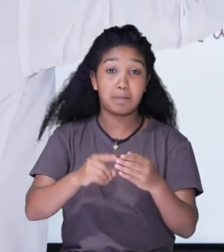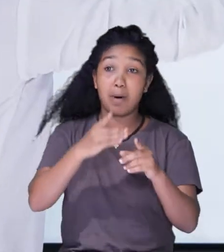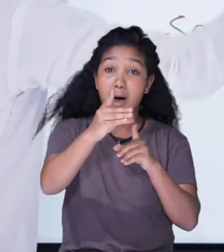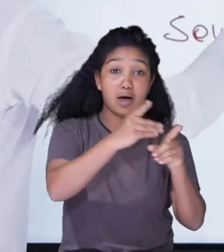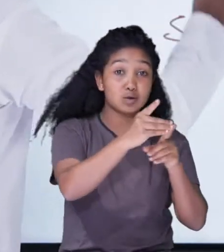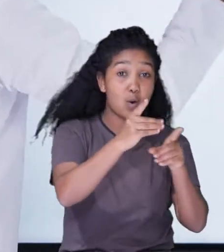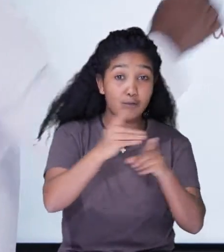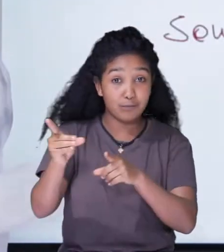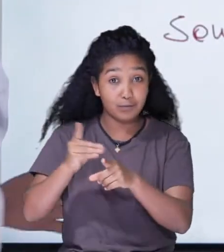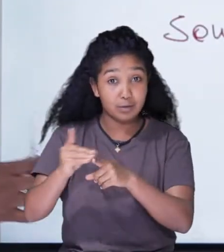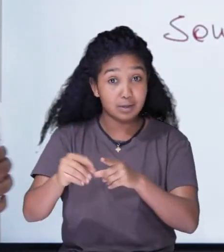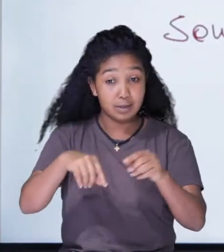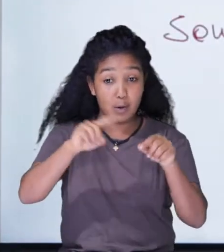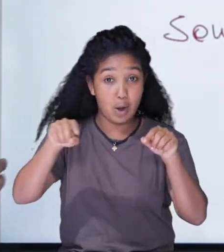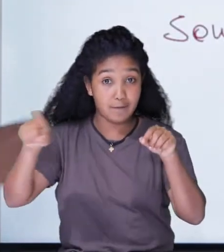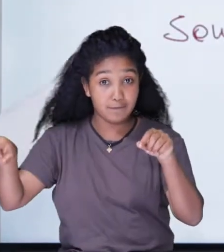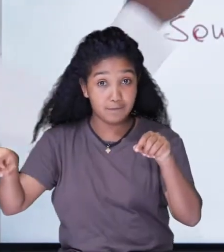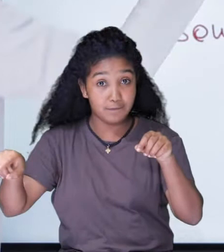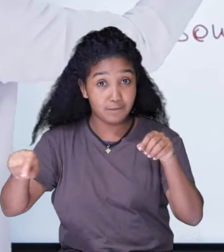of the wave,